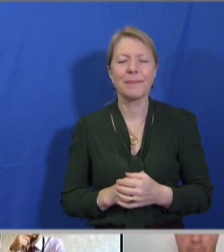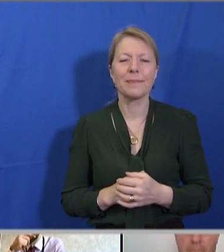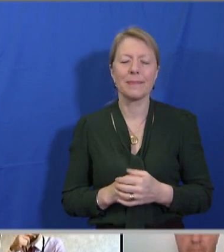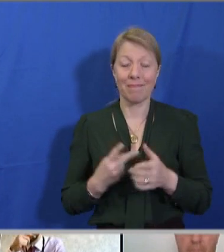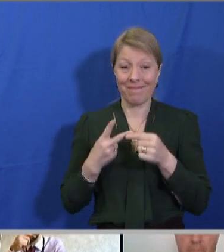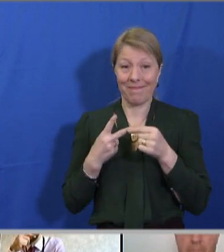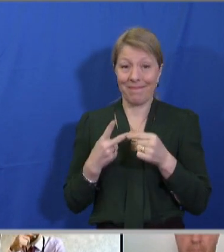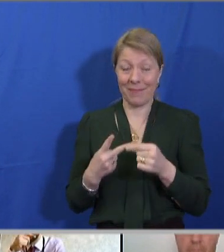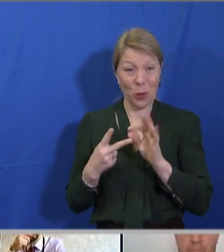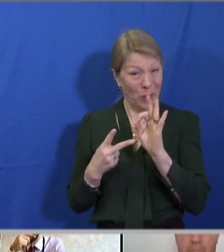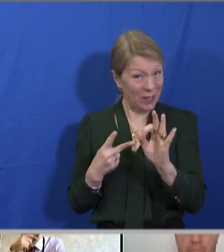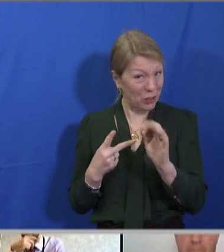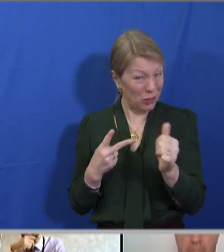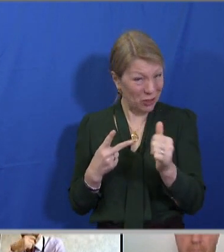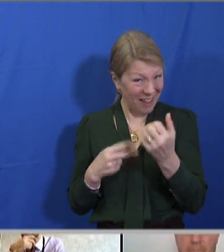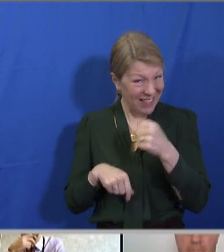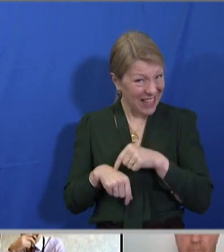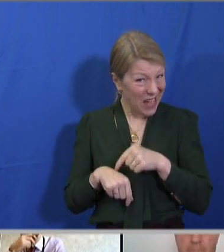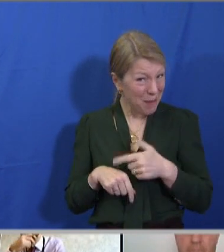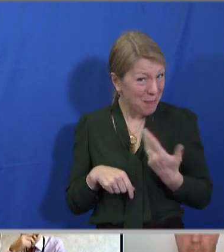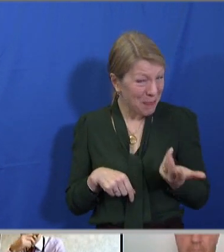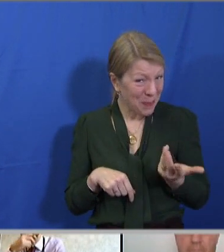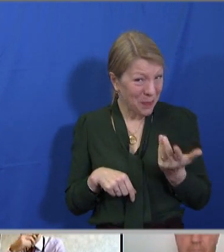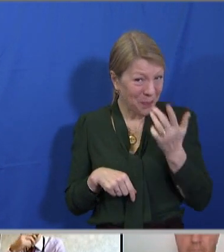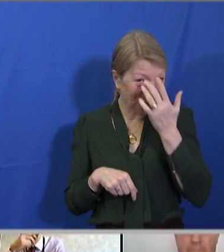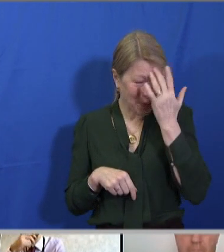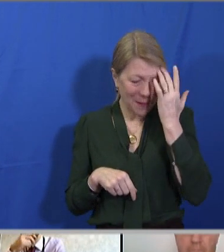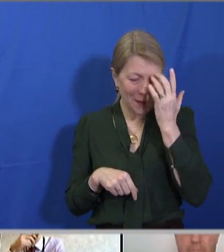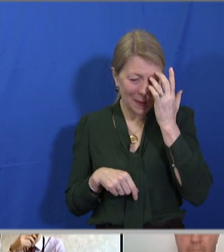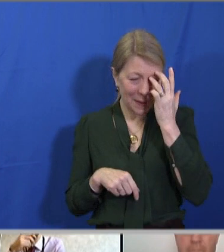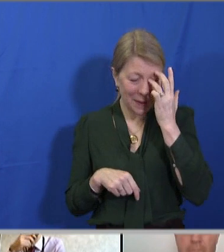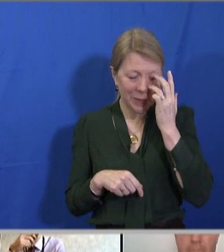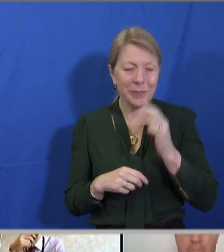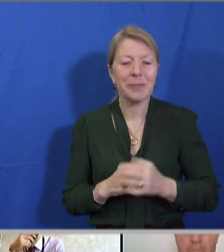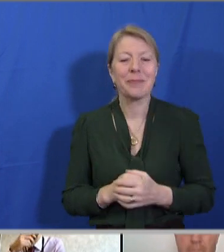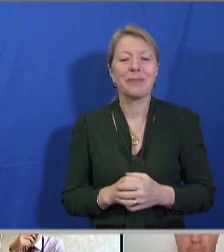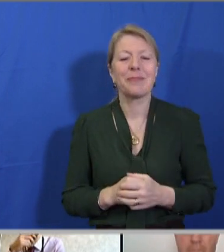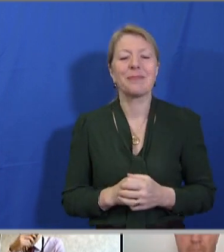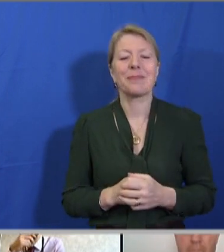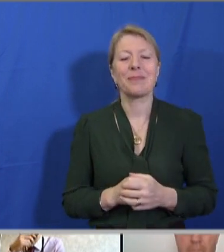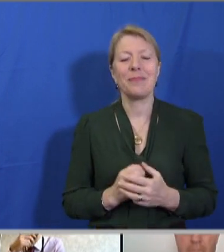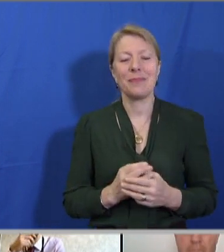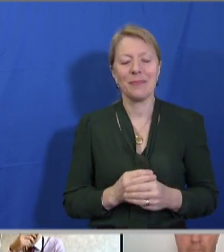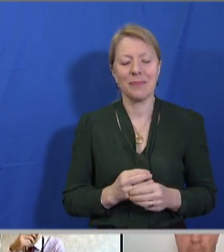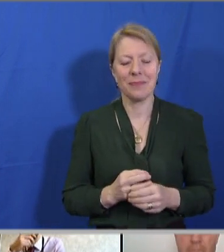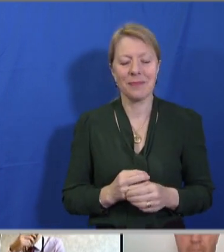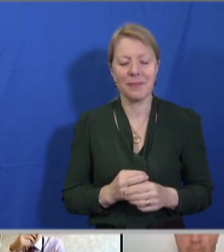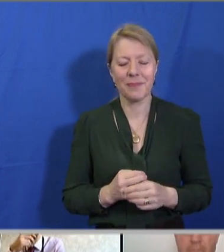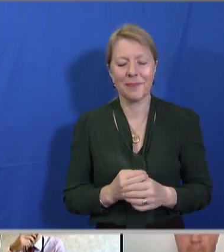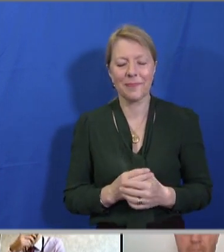another question, if that's okay, if you've got time. Briefly, please, Michaela. Thank you. Yeah.